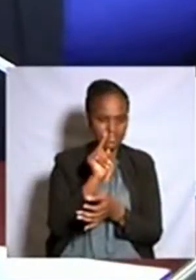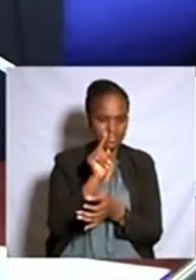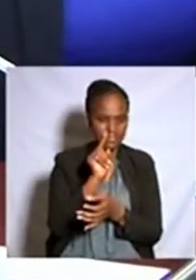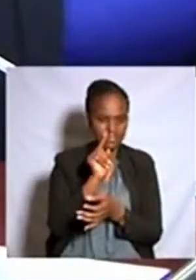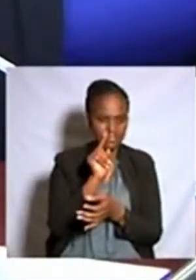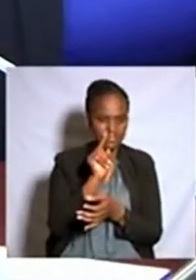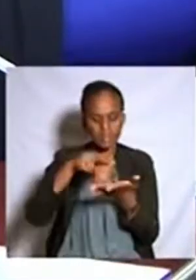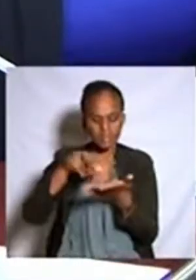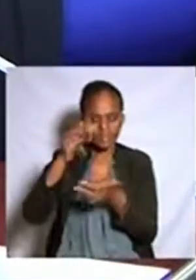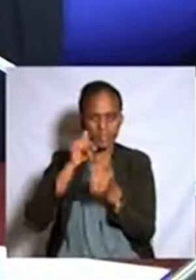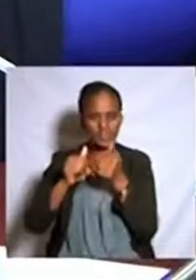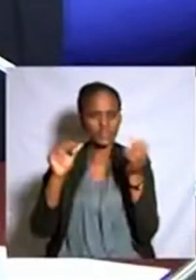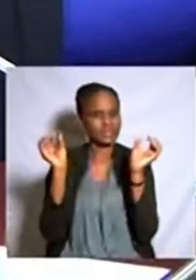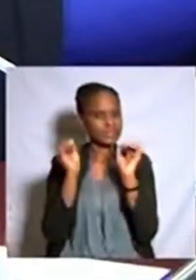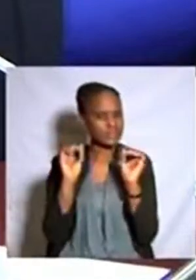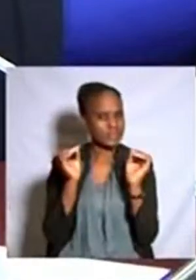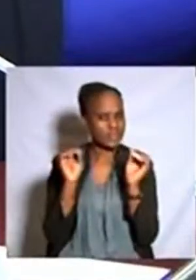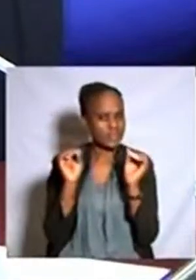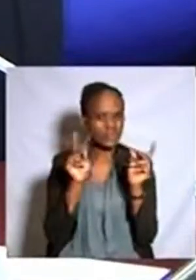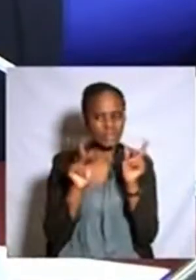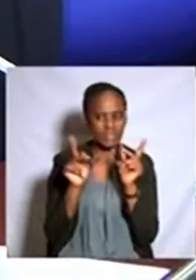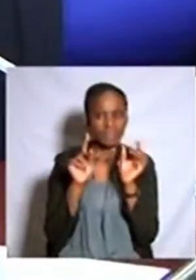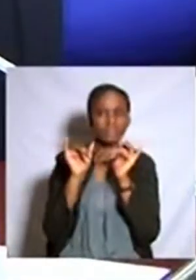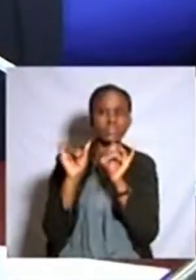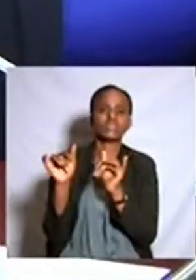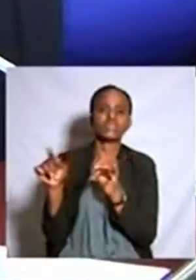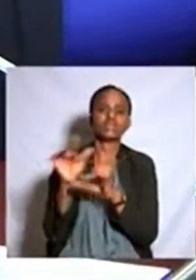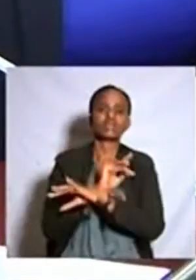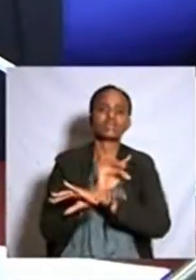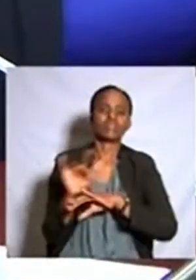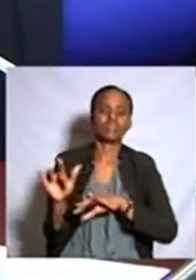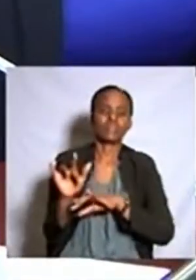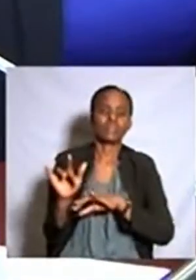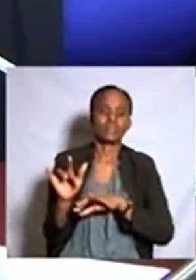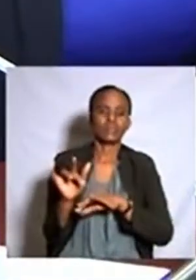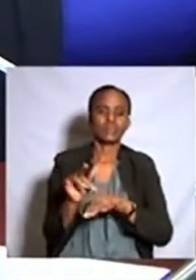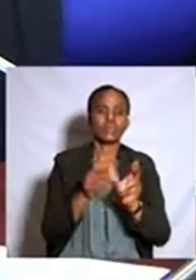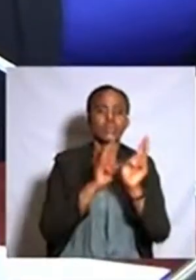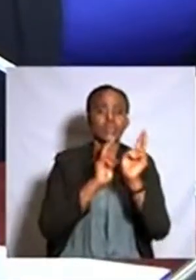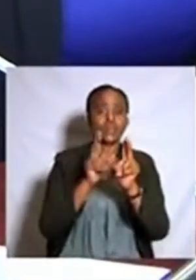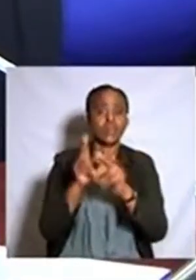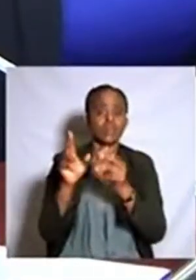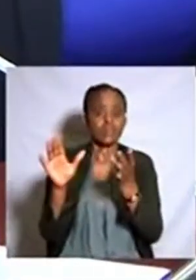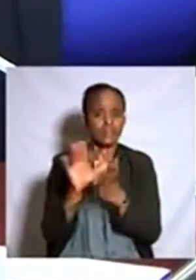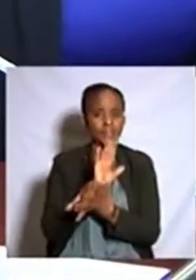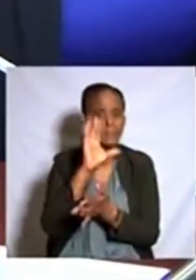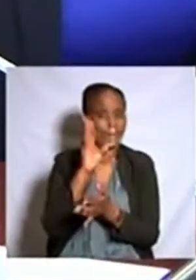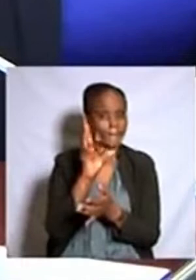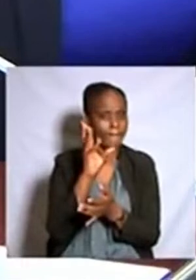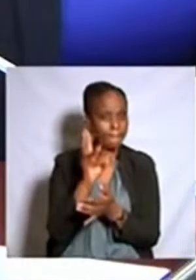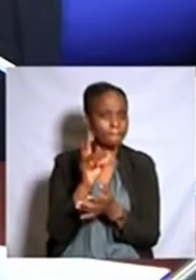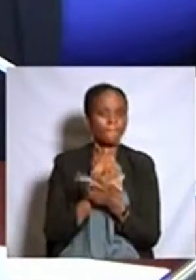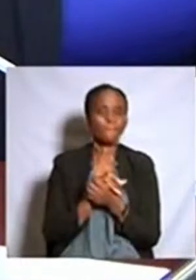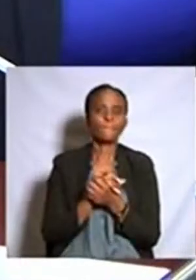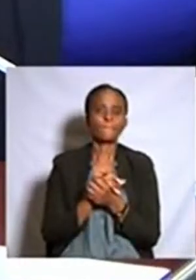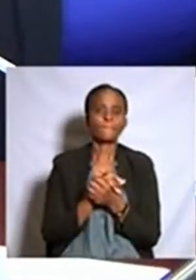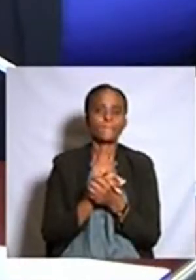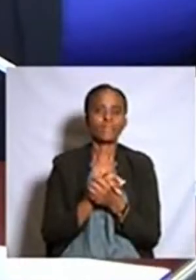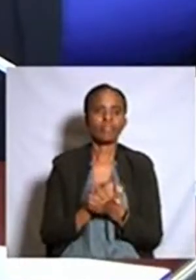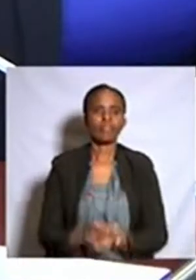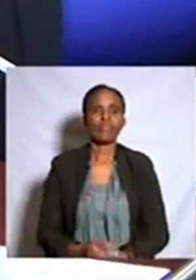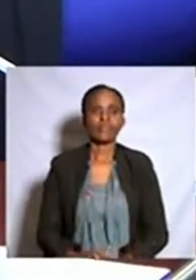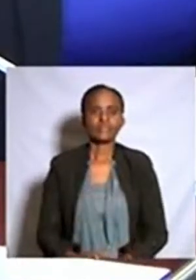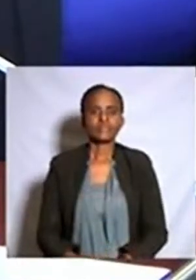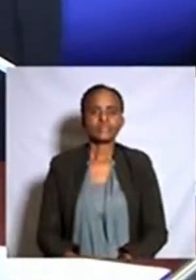rental due to non-occupancy. The response, Chair, is on page 16.